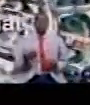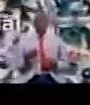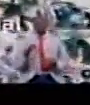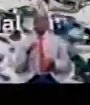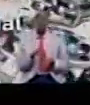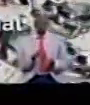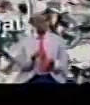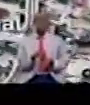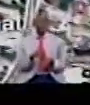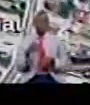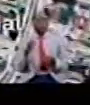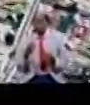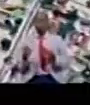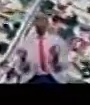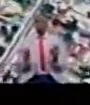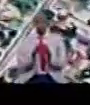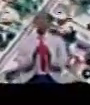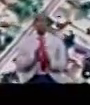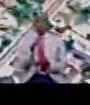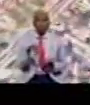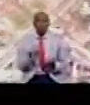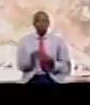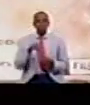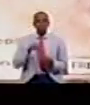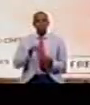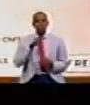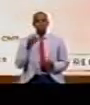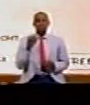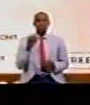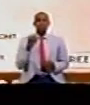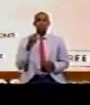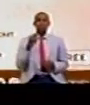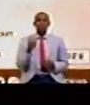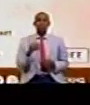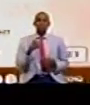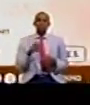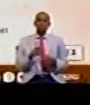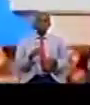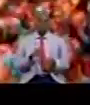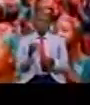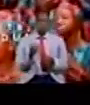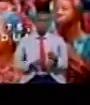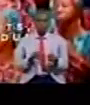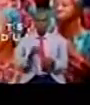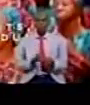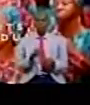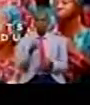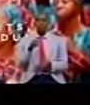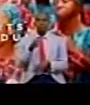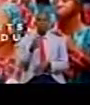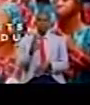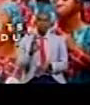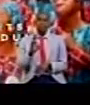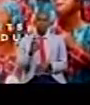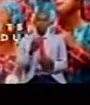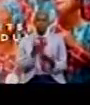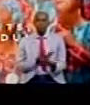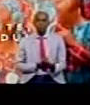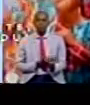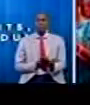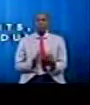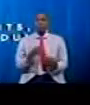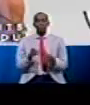oh Father, make our children signs and wonders, oh Lord. In your household, in our community, in our